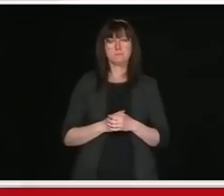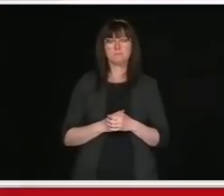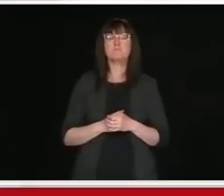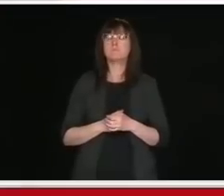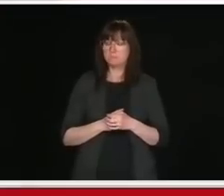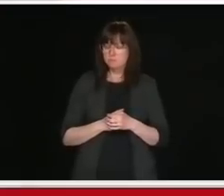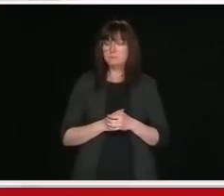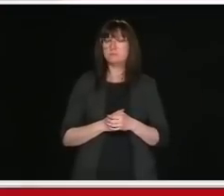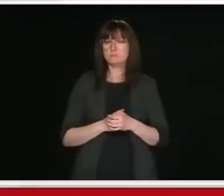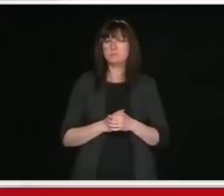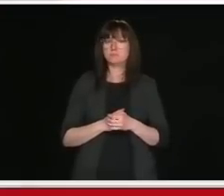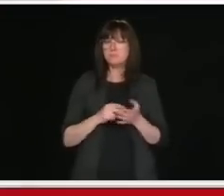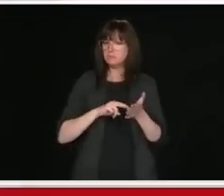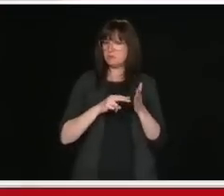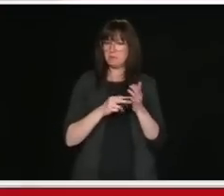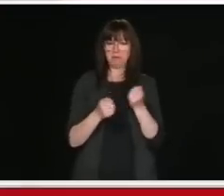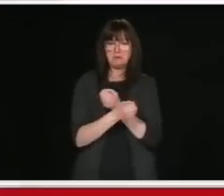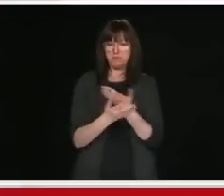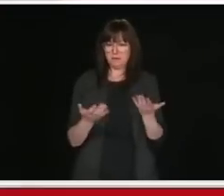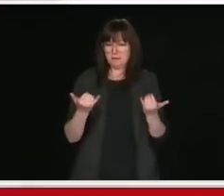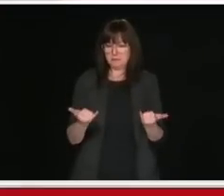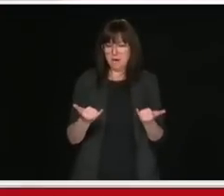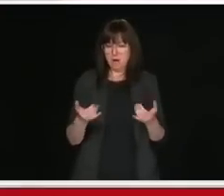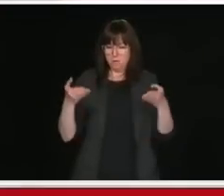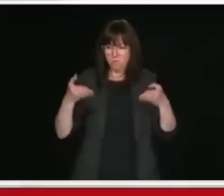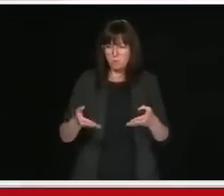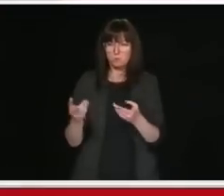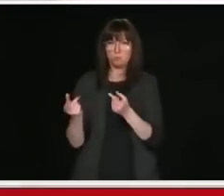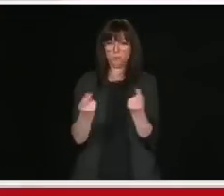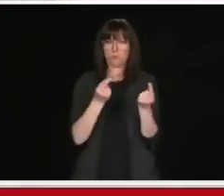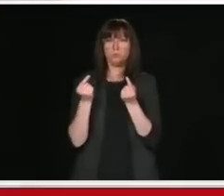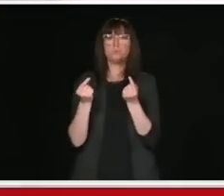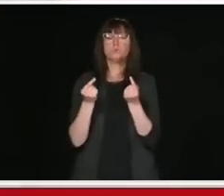all we're doing is protecting people today for tomorrow.